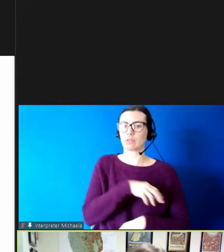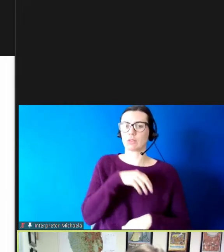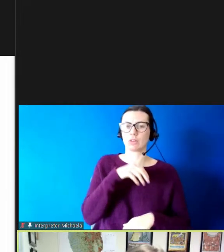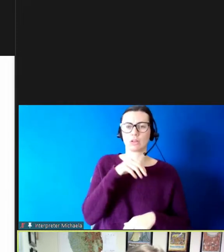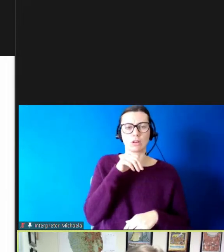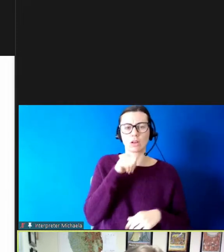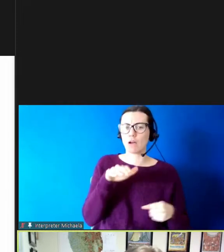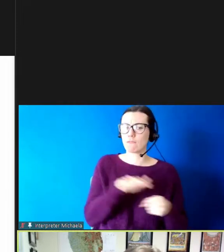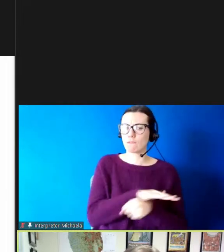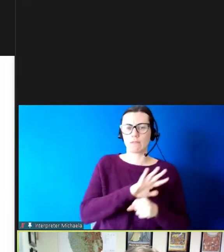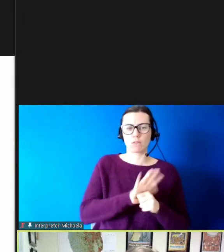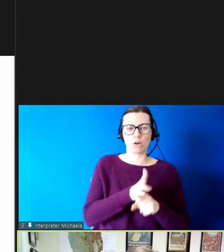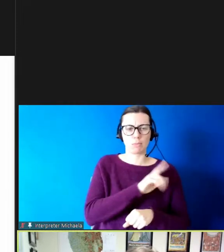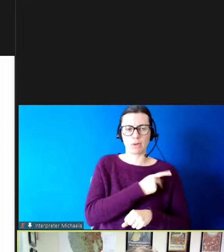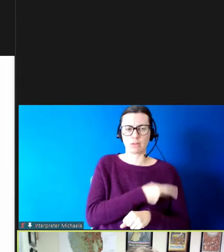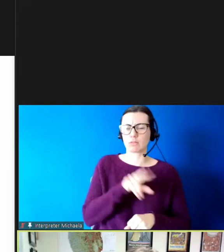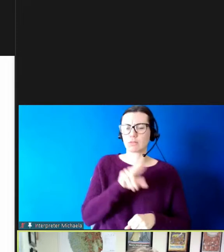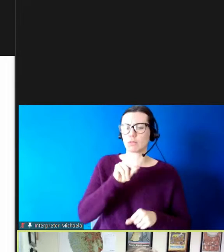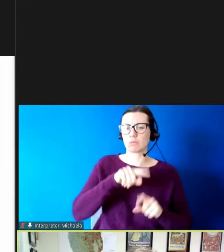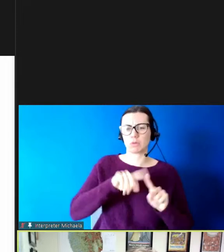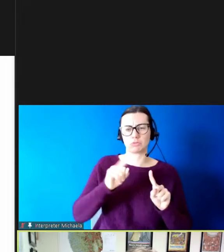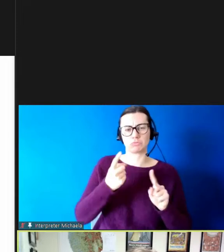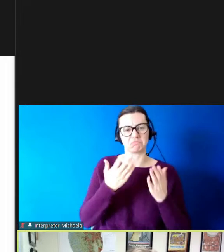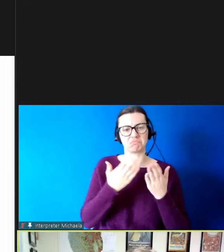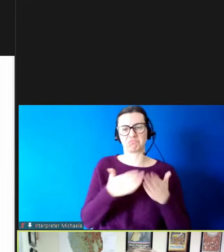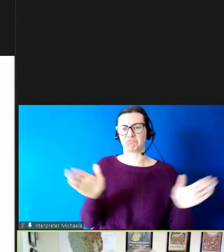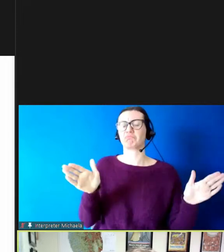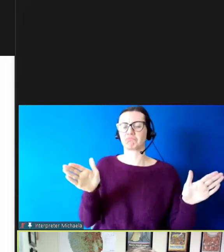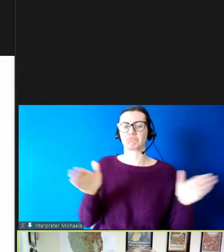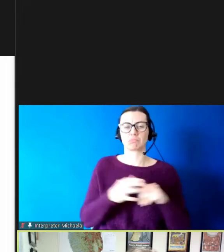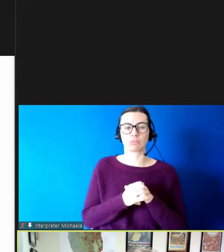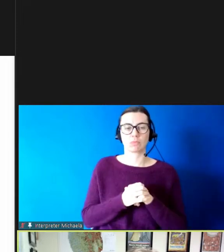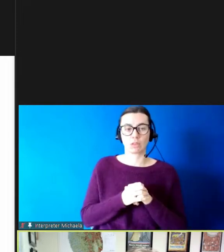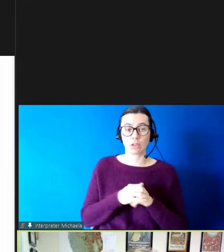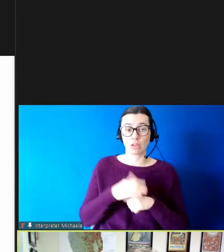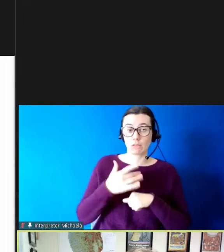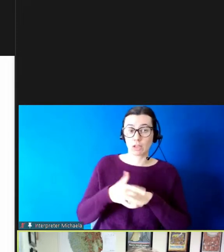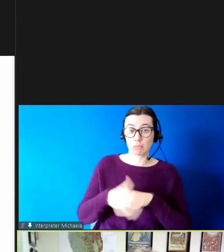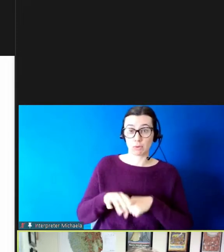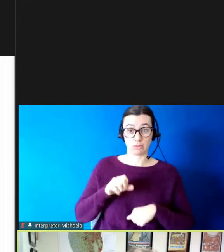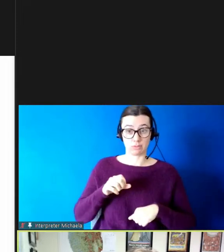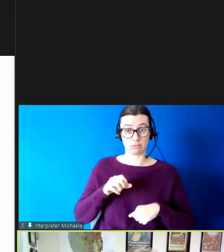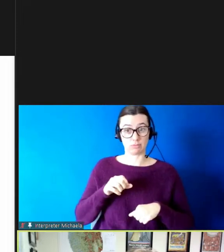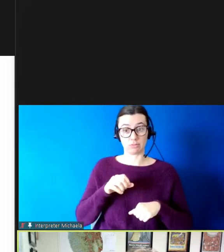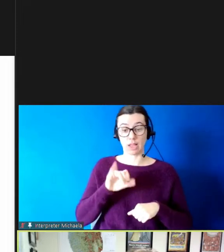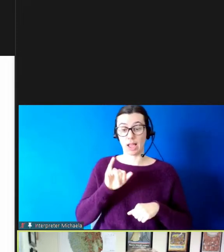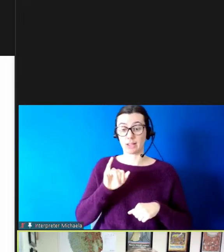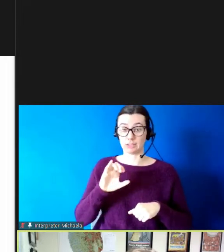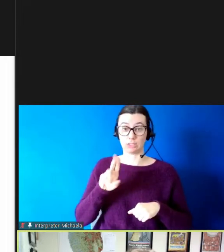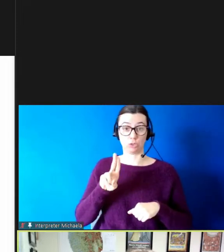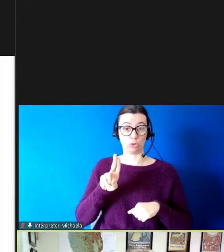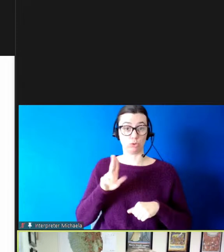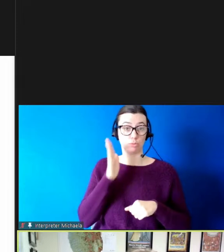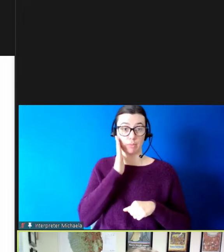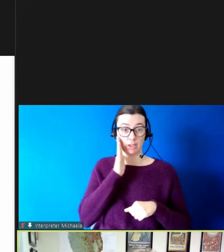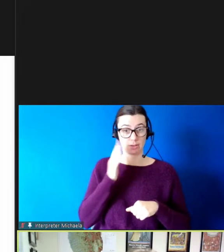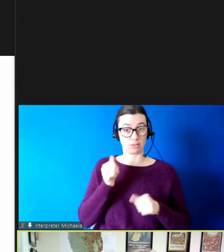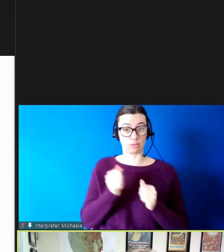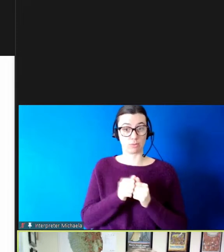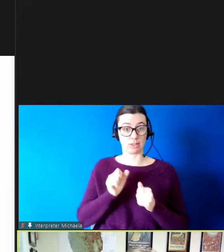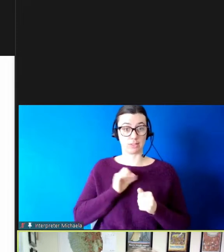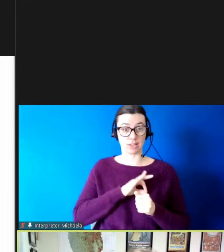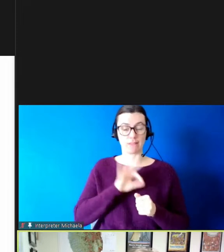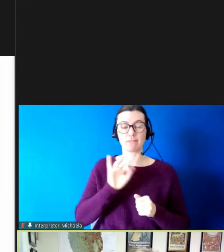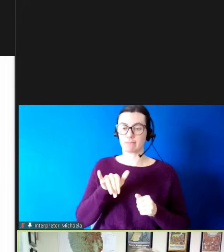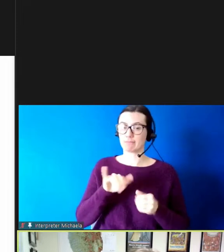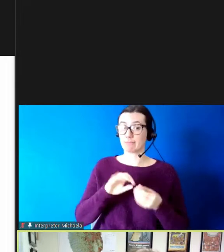patients, but in general. The available staffed ICU beds now is 3, which is a good